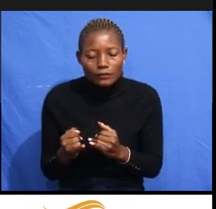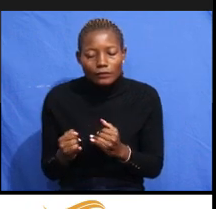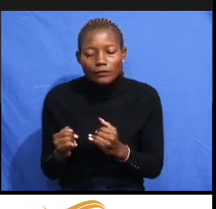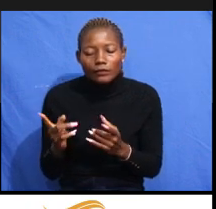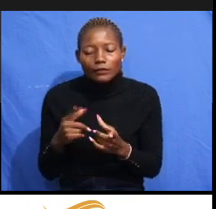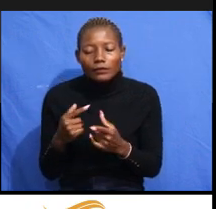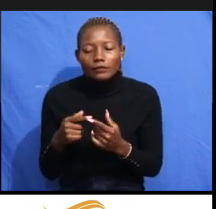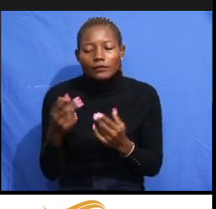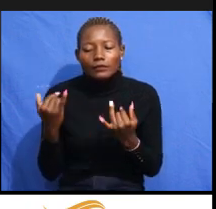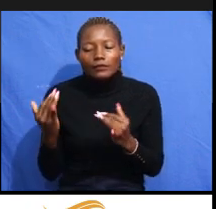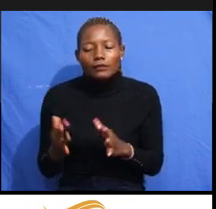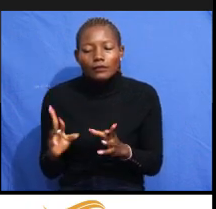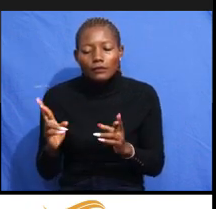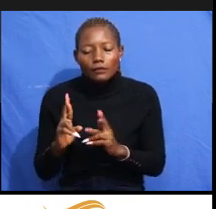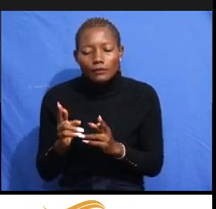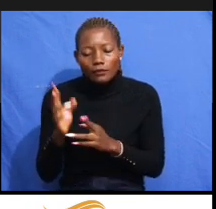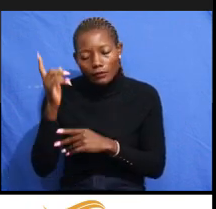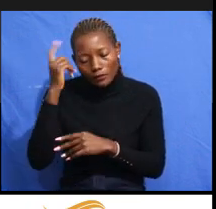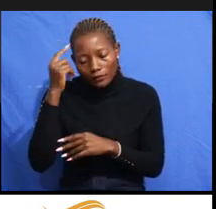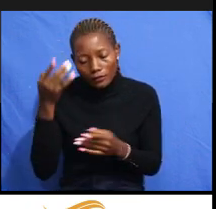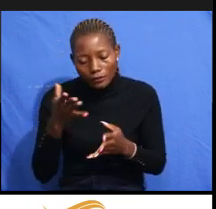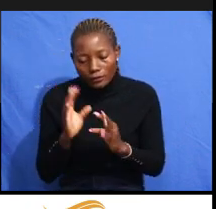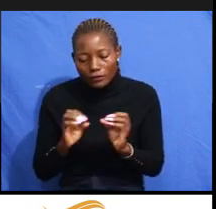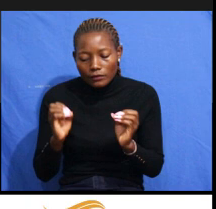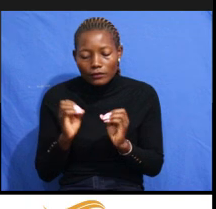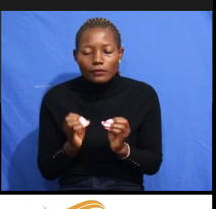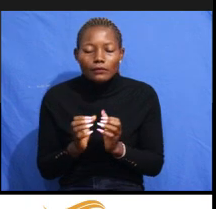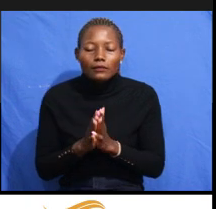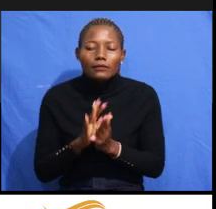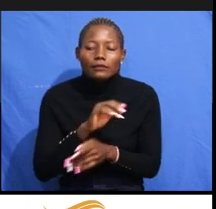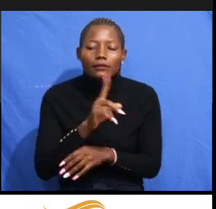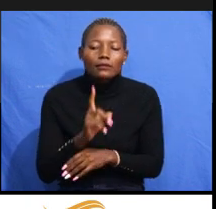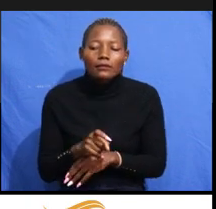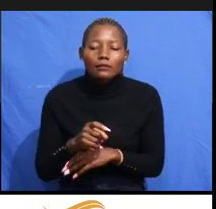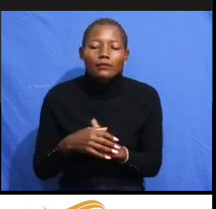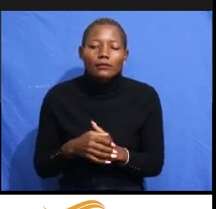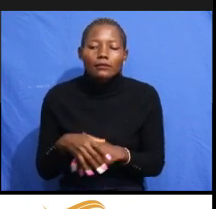they're already out of it. Right. You see, yeah. So it's a question of